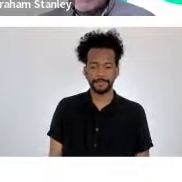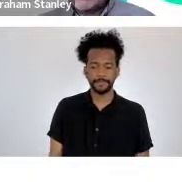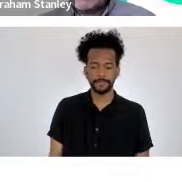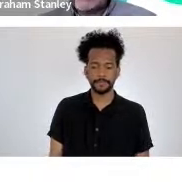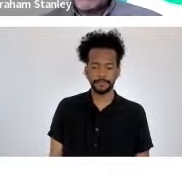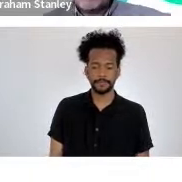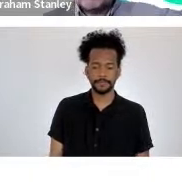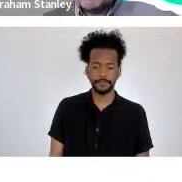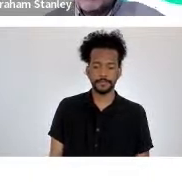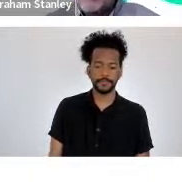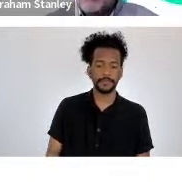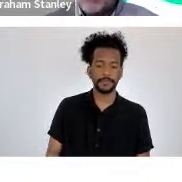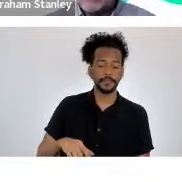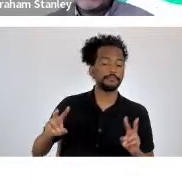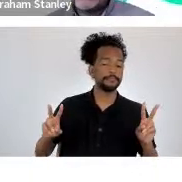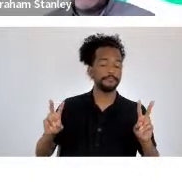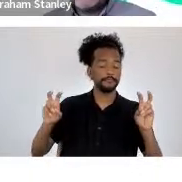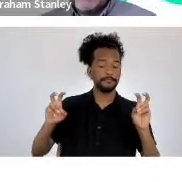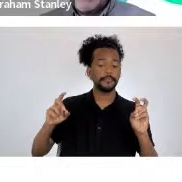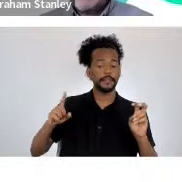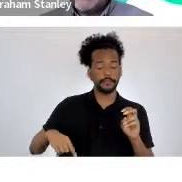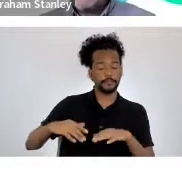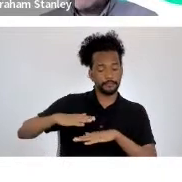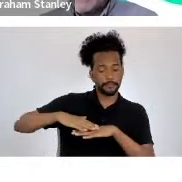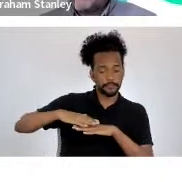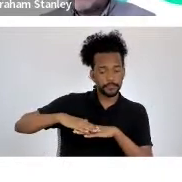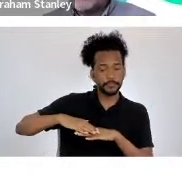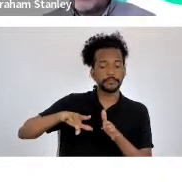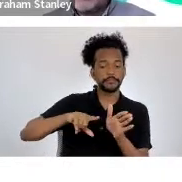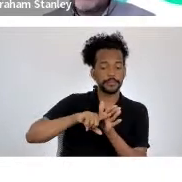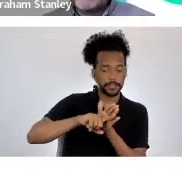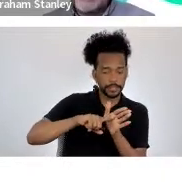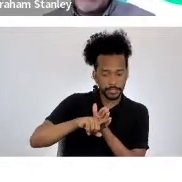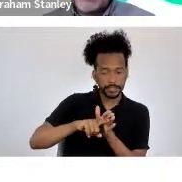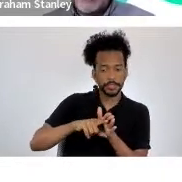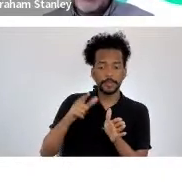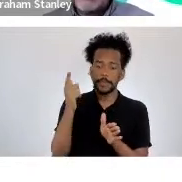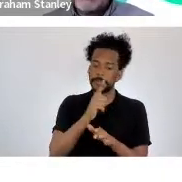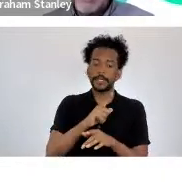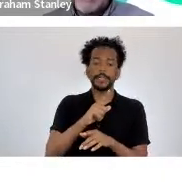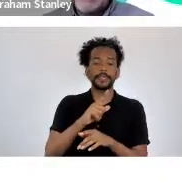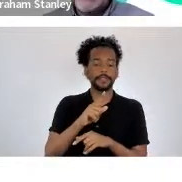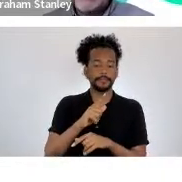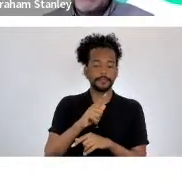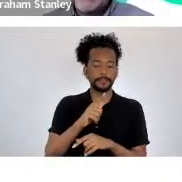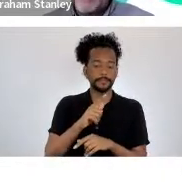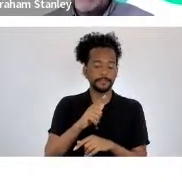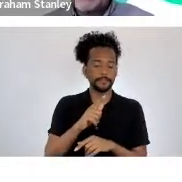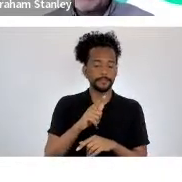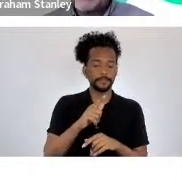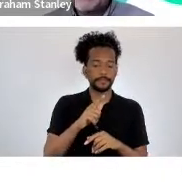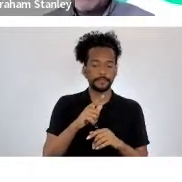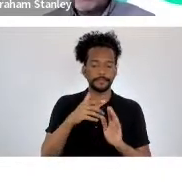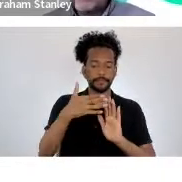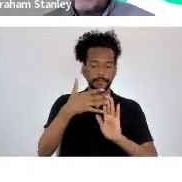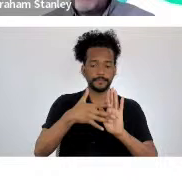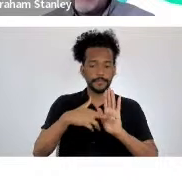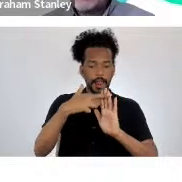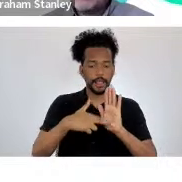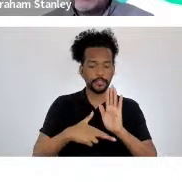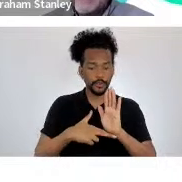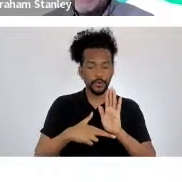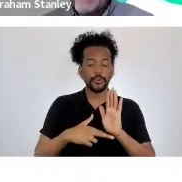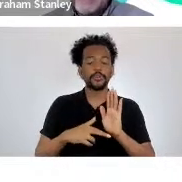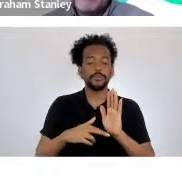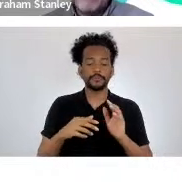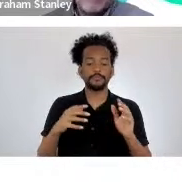research and publish the report. AI has captured the world's imagination and led to heated debates. What